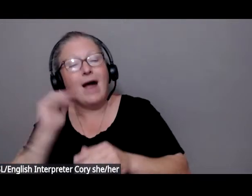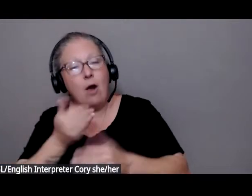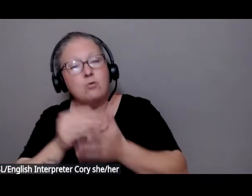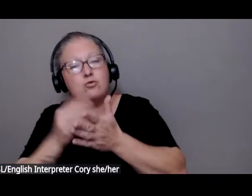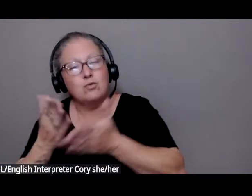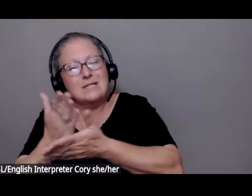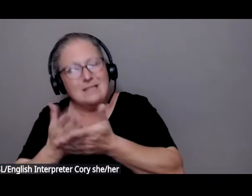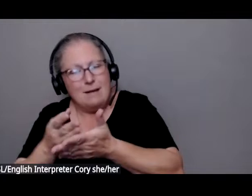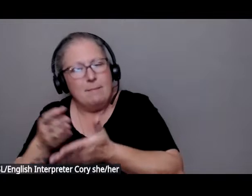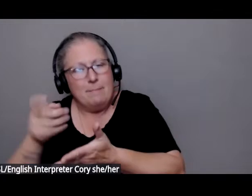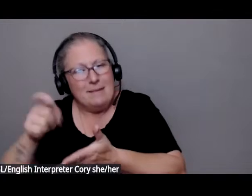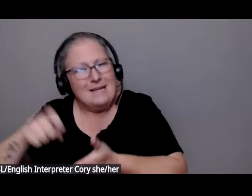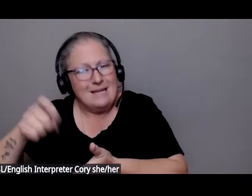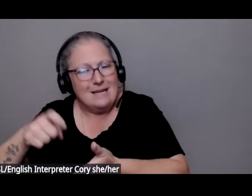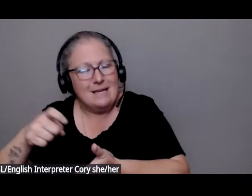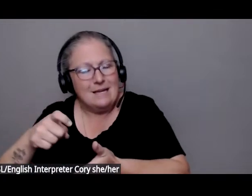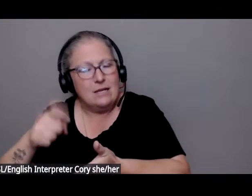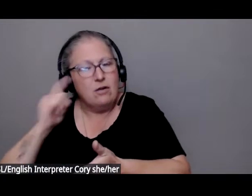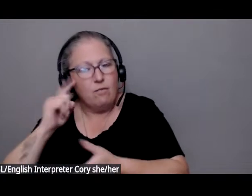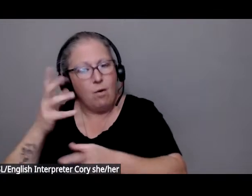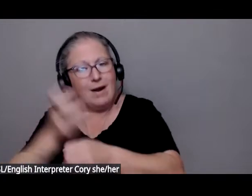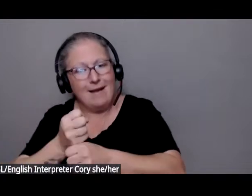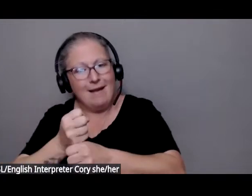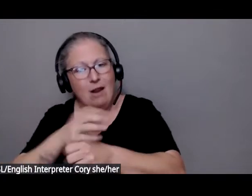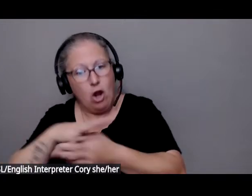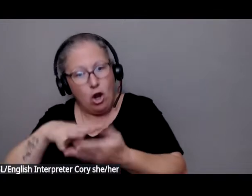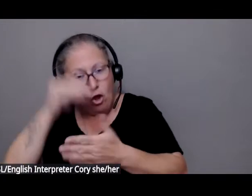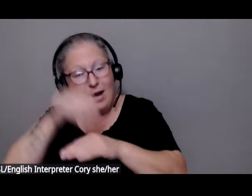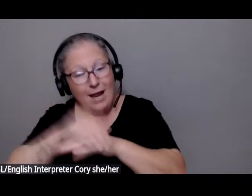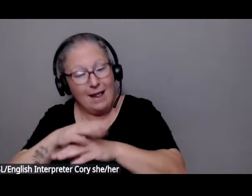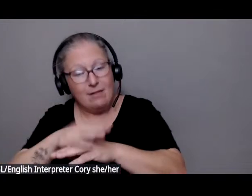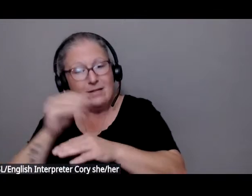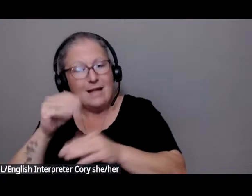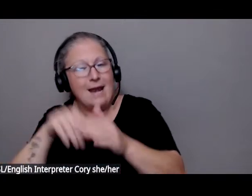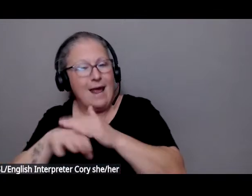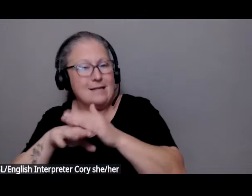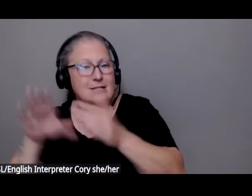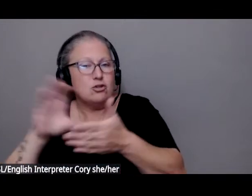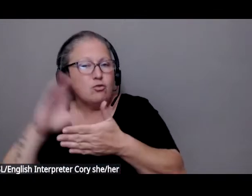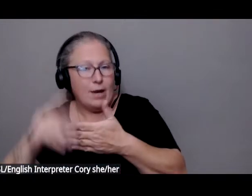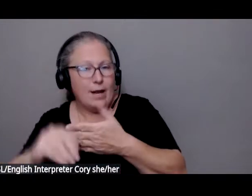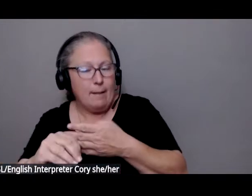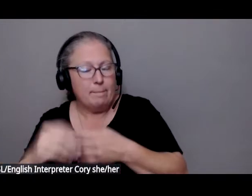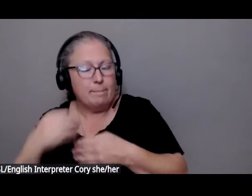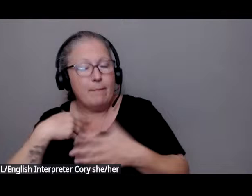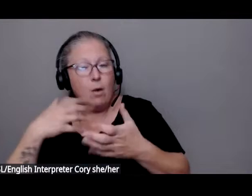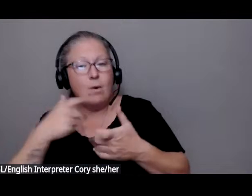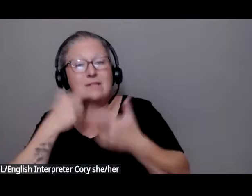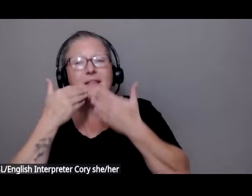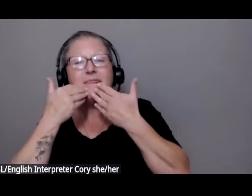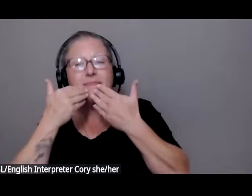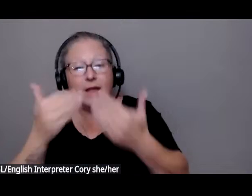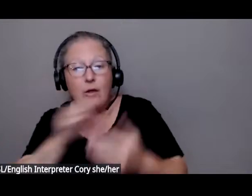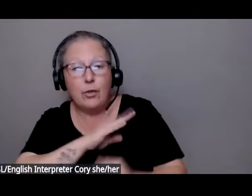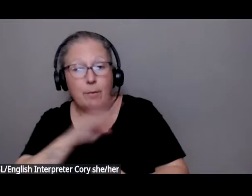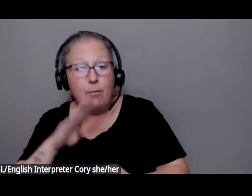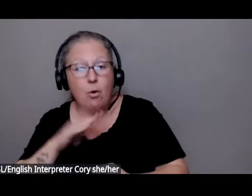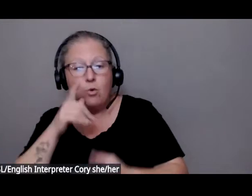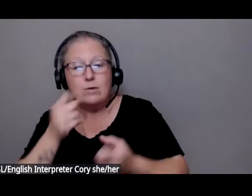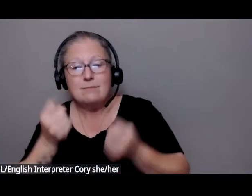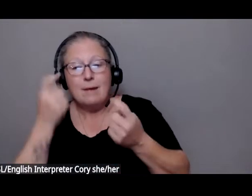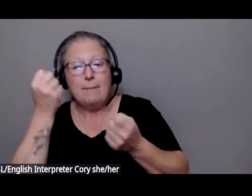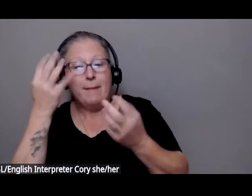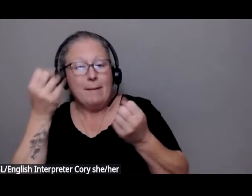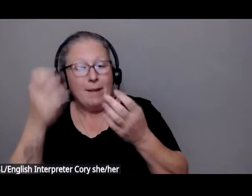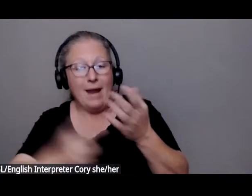students need to acquire English and access the curriculum. I want to thank the board members who spent many